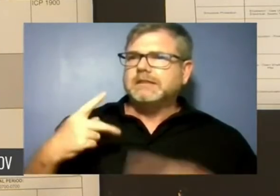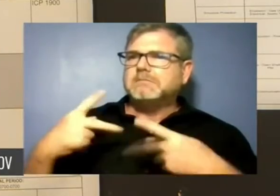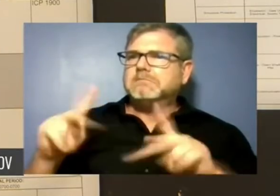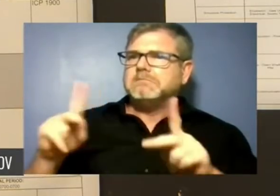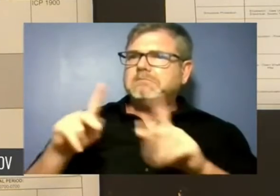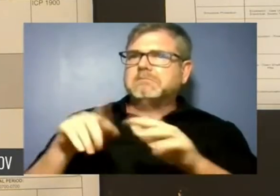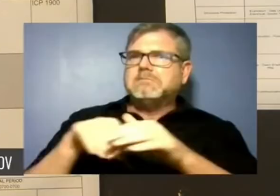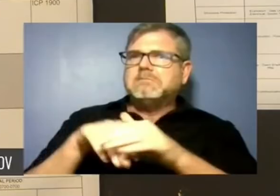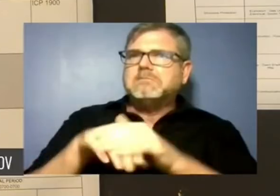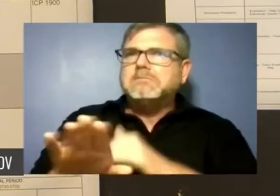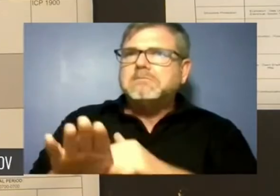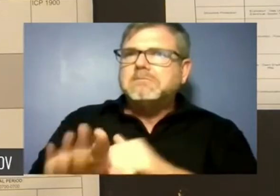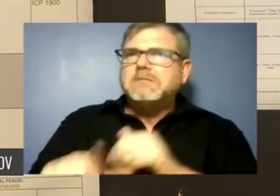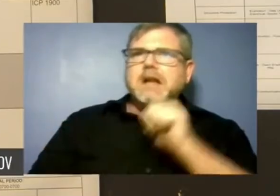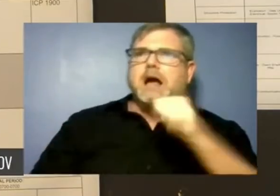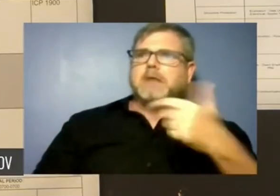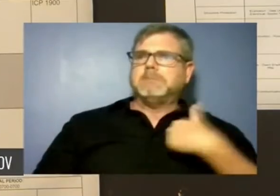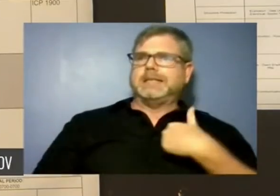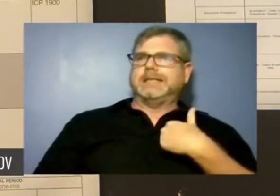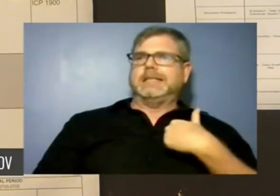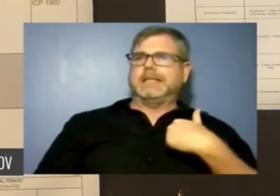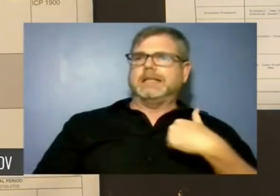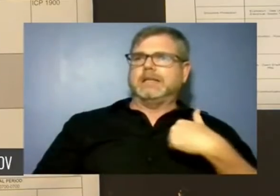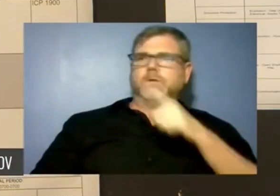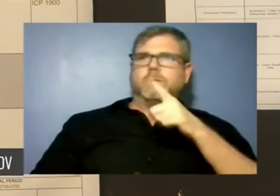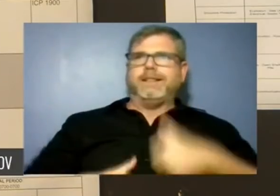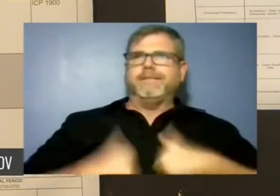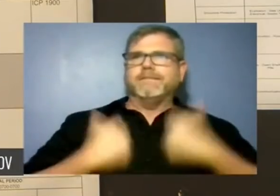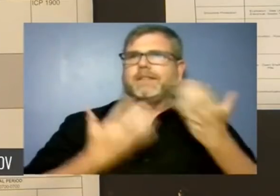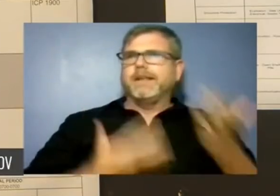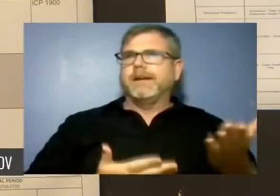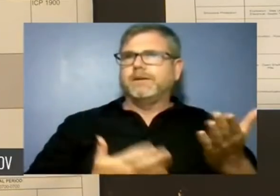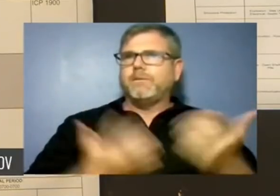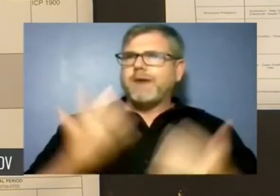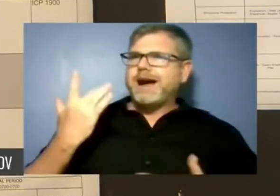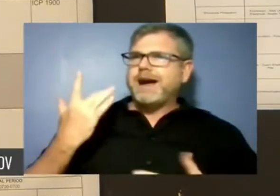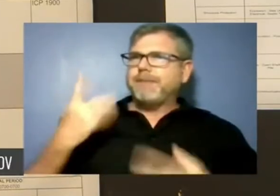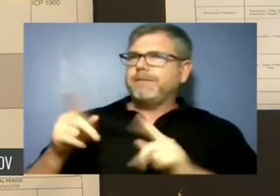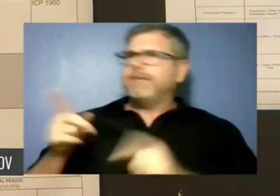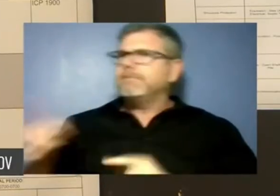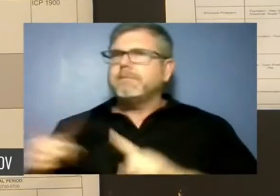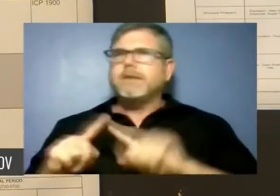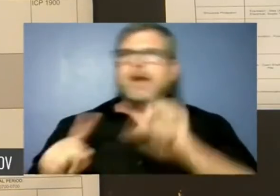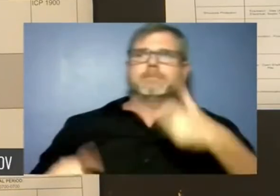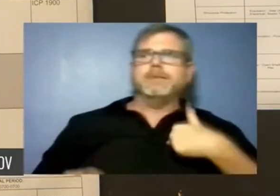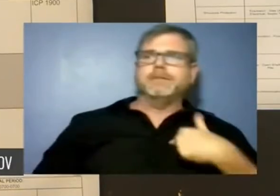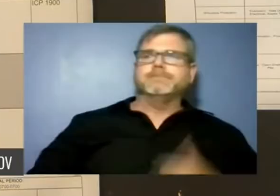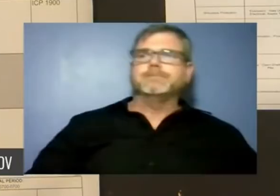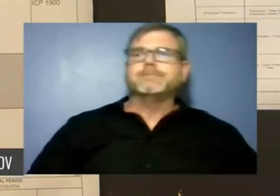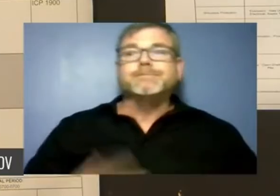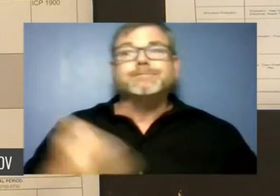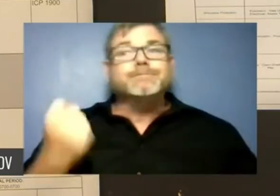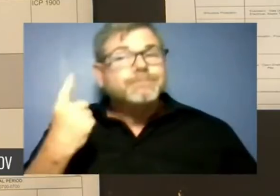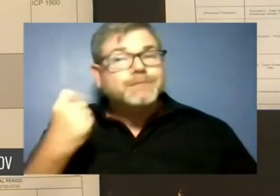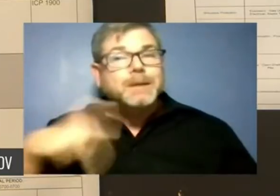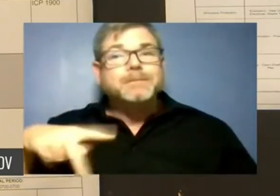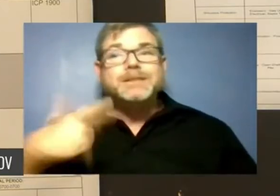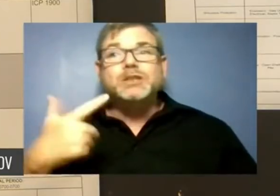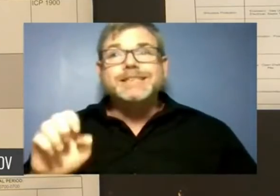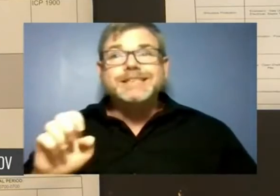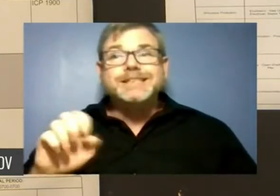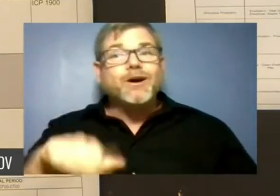not in the actual footprints of structure that have those hazardous materials in them. So they're able to go in there and